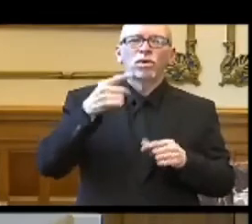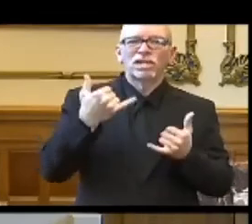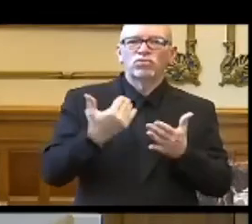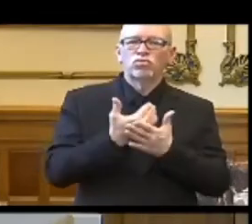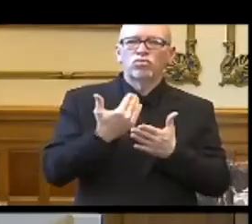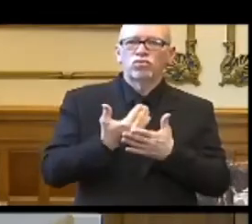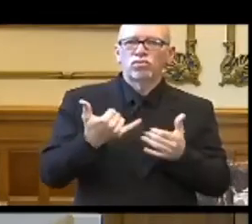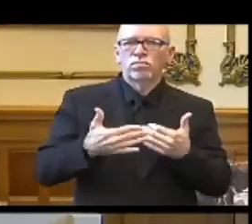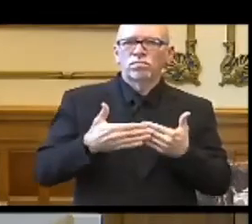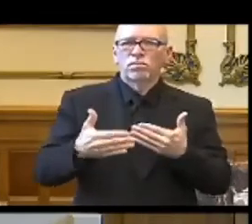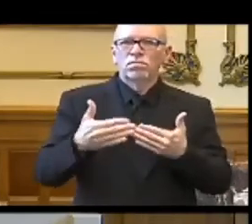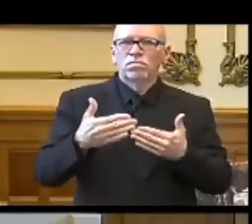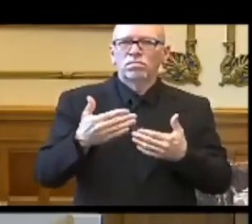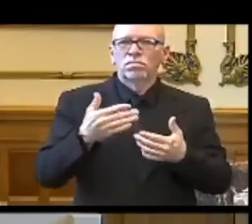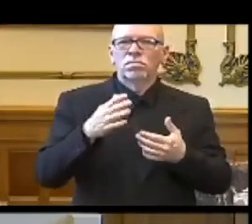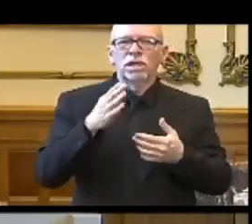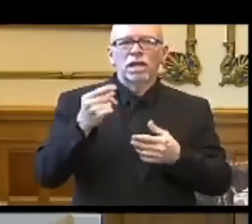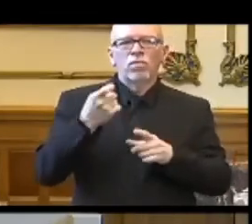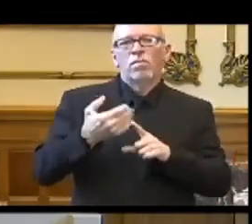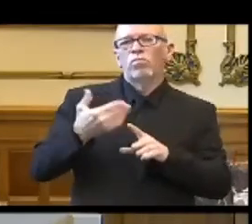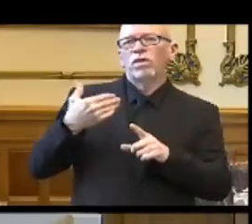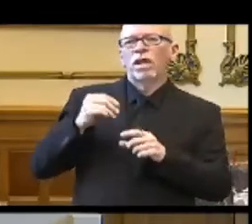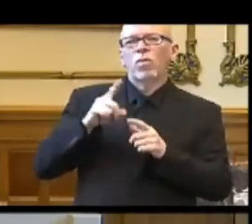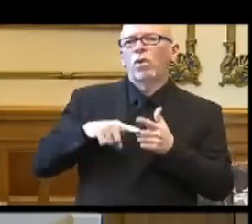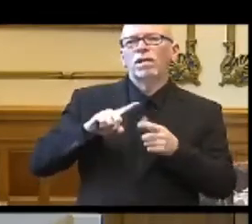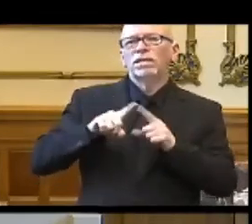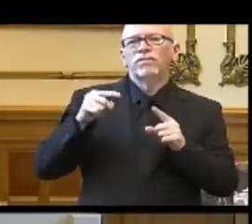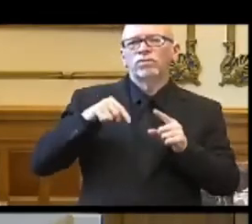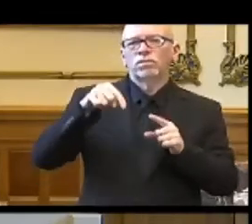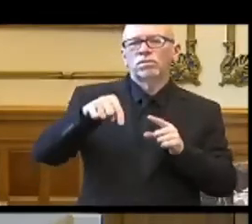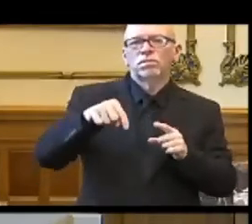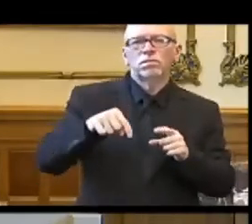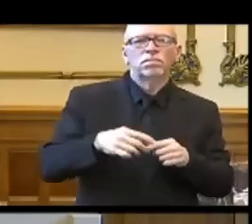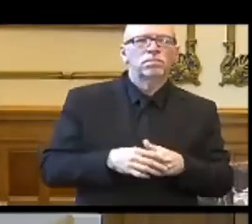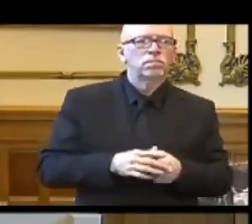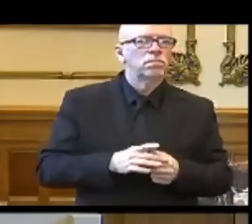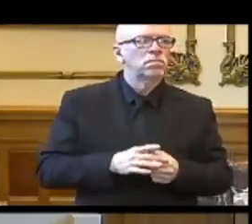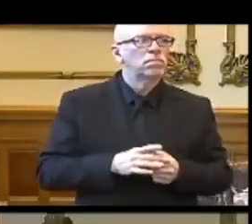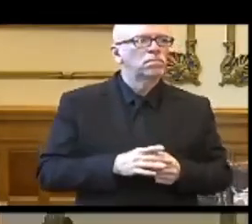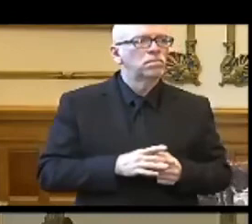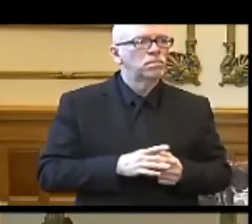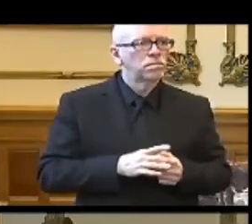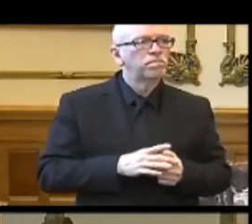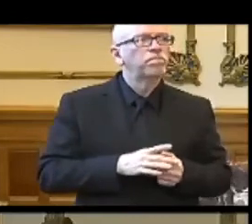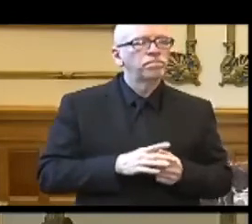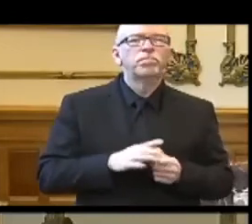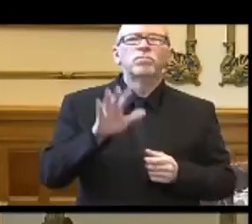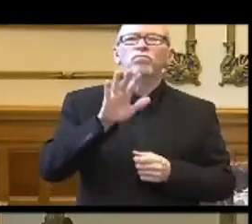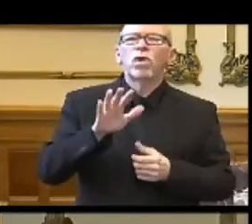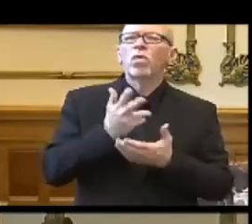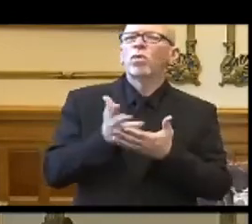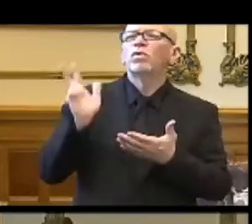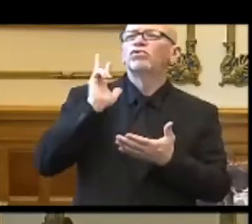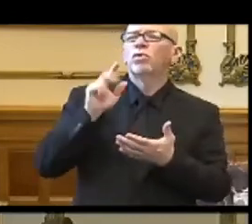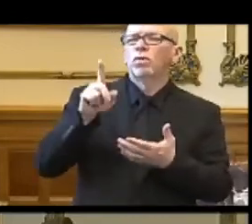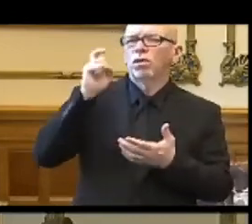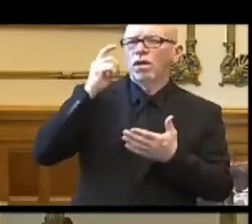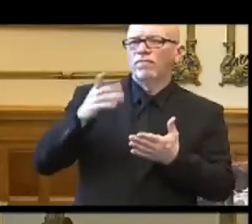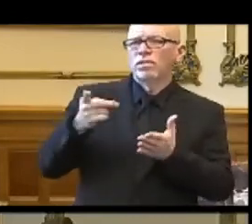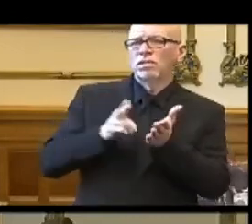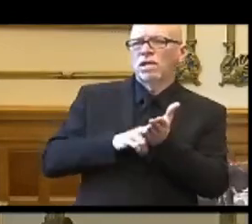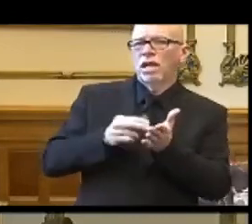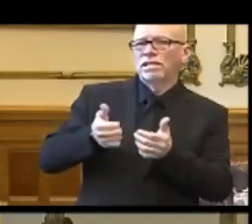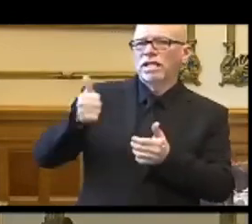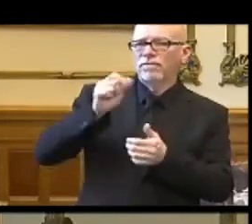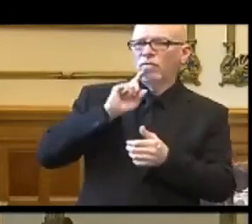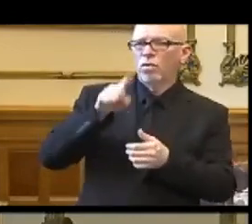new updated executive order, and the one previous, and how the language is just brought forward. So approximately 3 weeks ago, the governor signed an